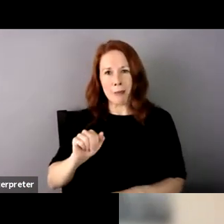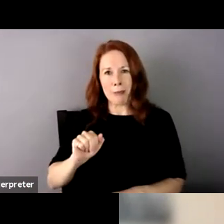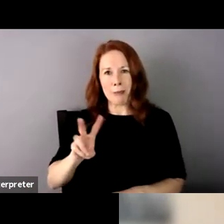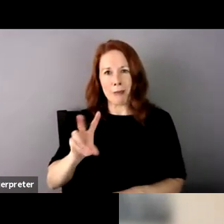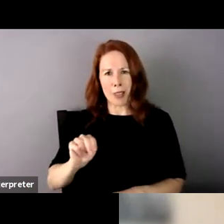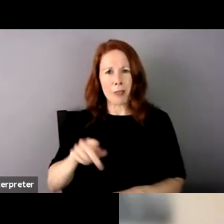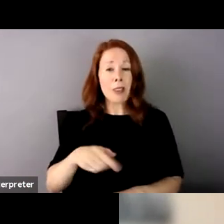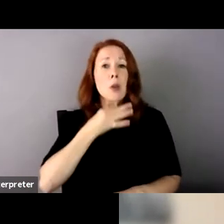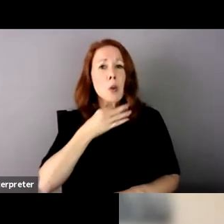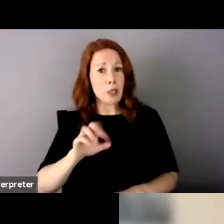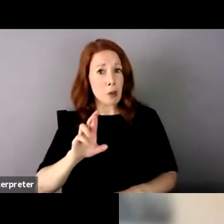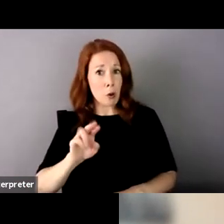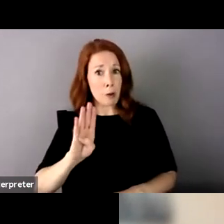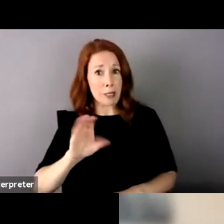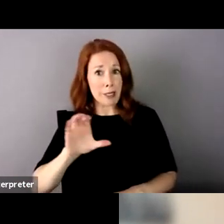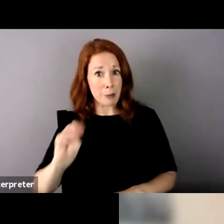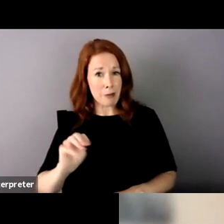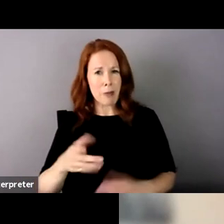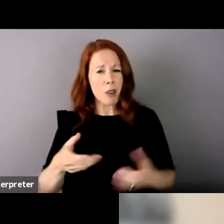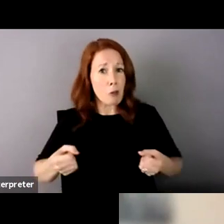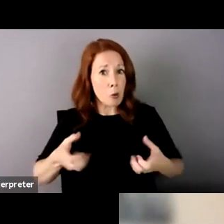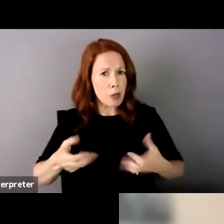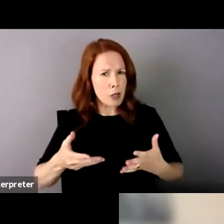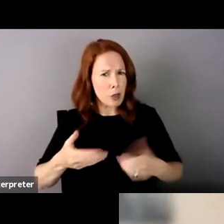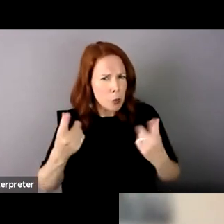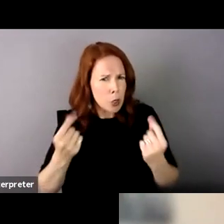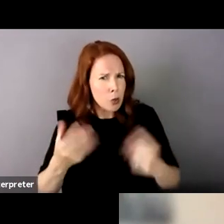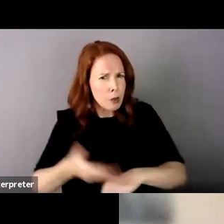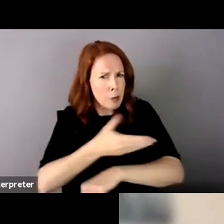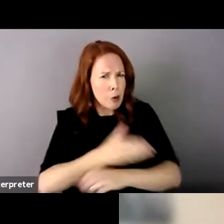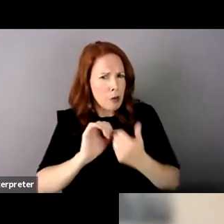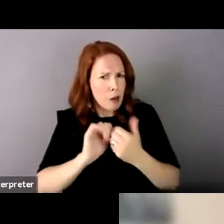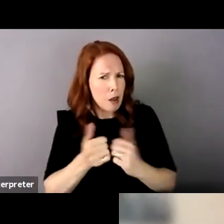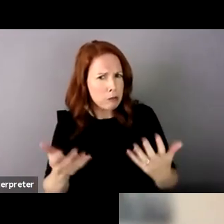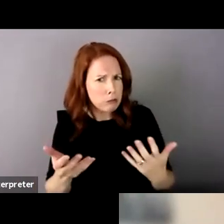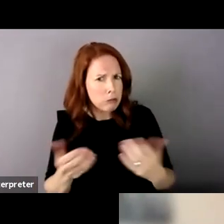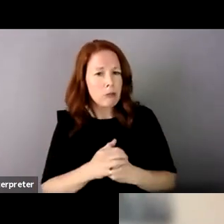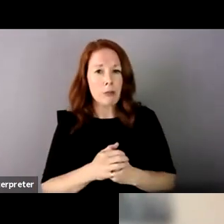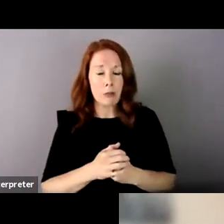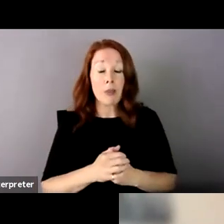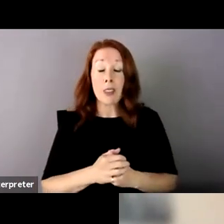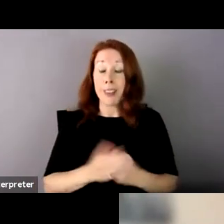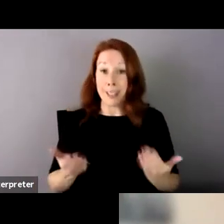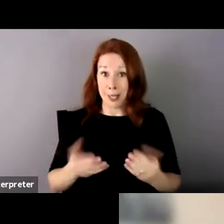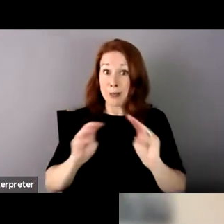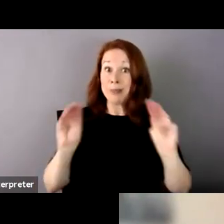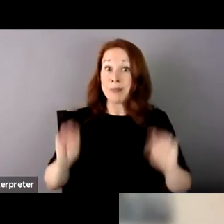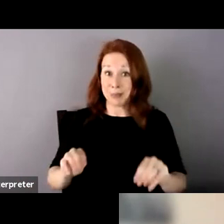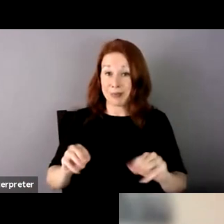to improve wheelchair access? I think that's probably directed at us at the Royal BC Museum, as our museum was built